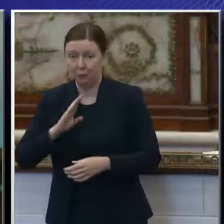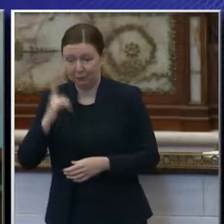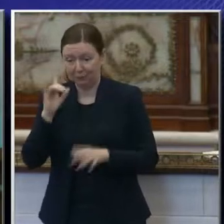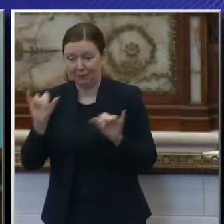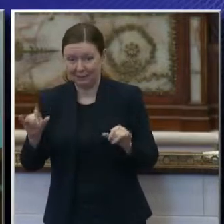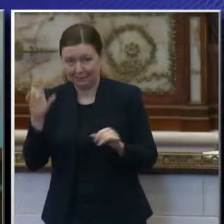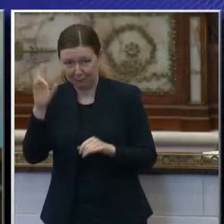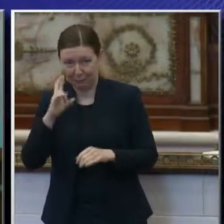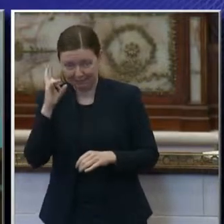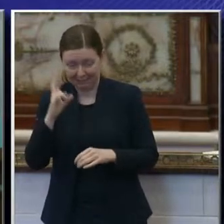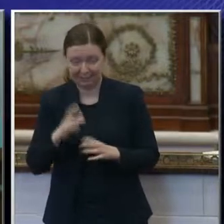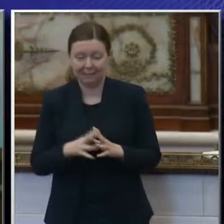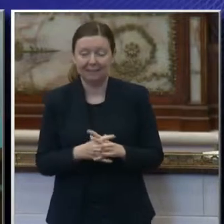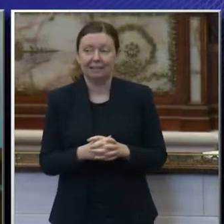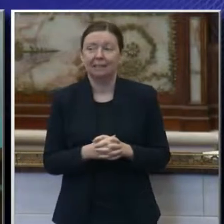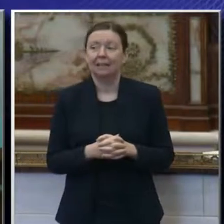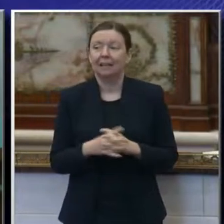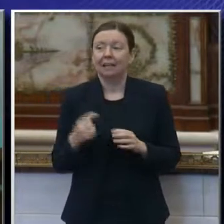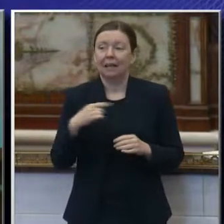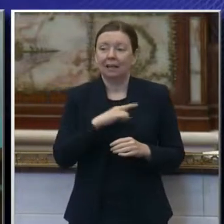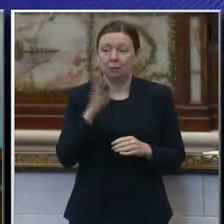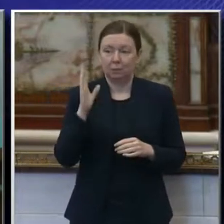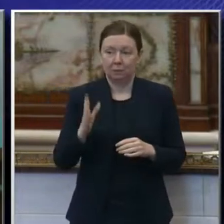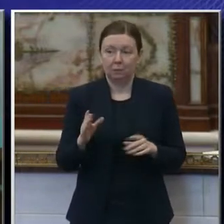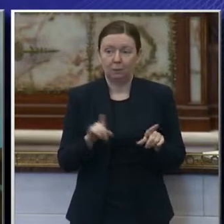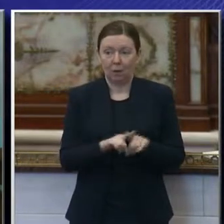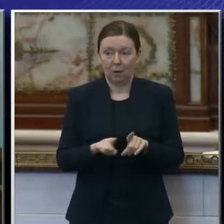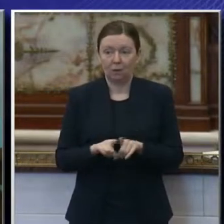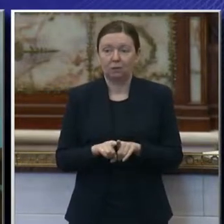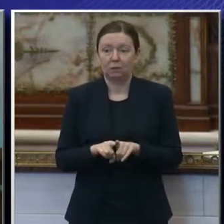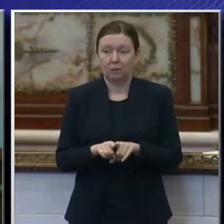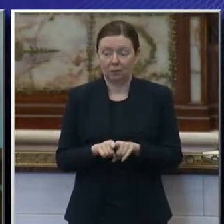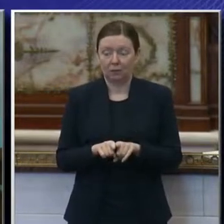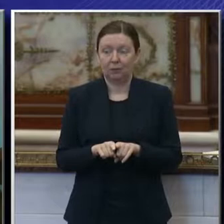reason. And we will also